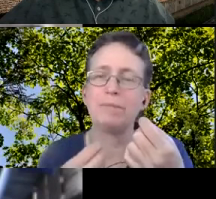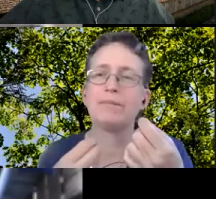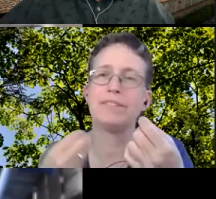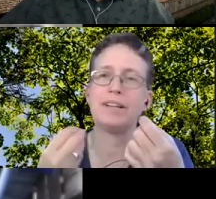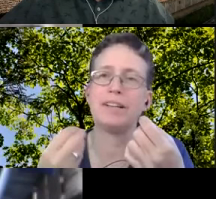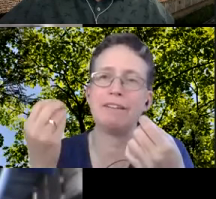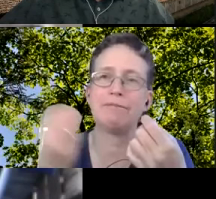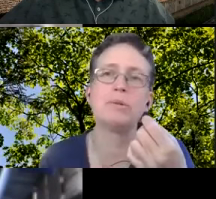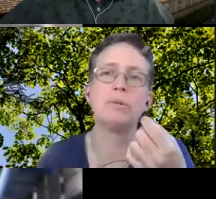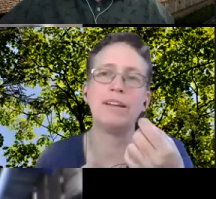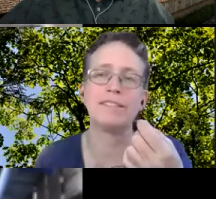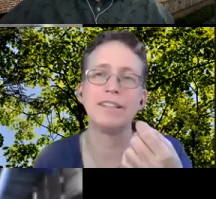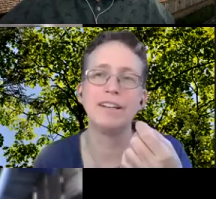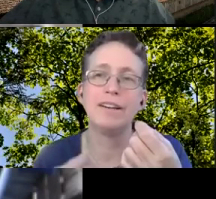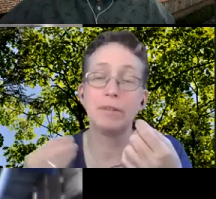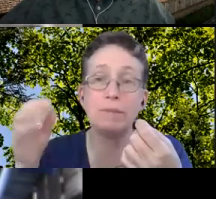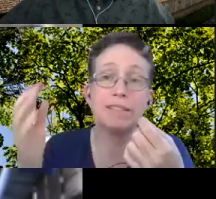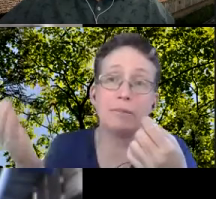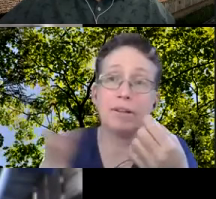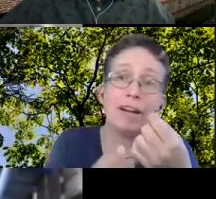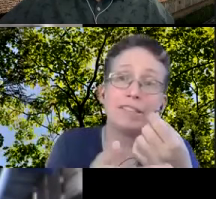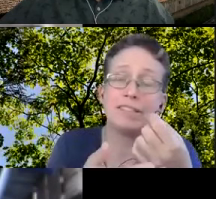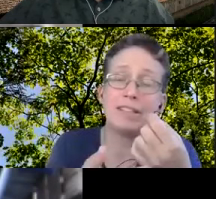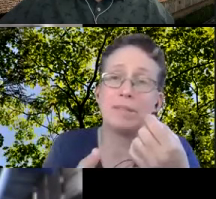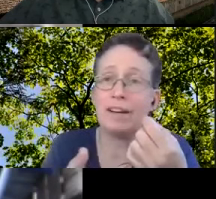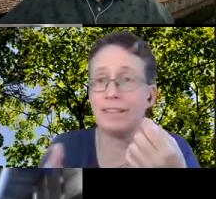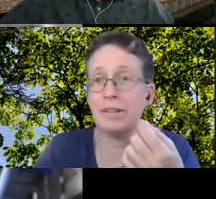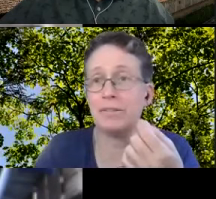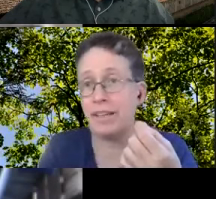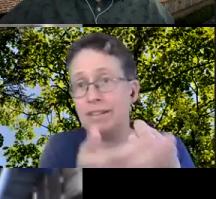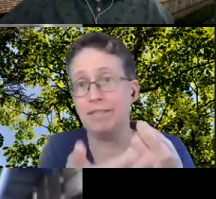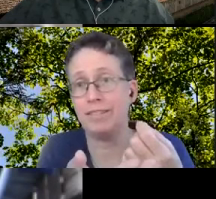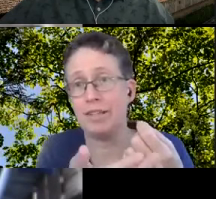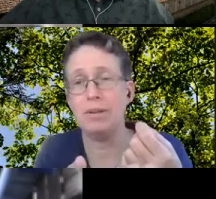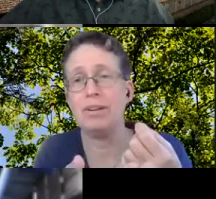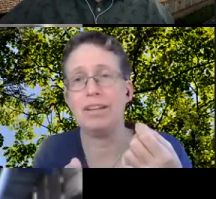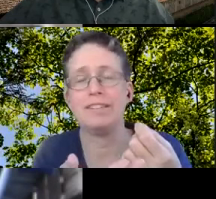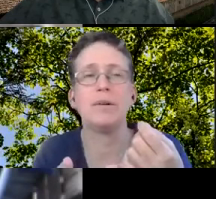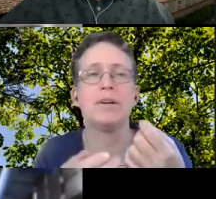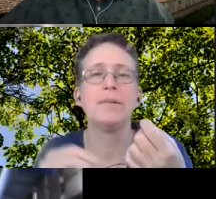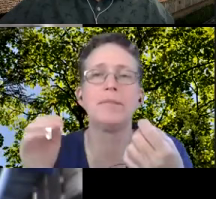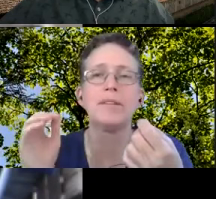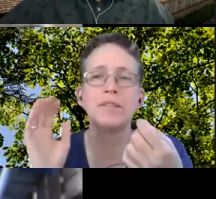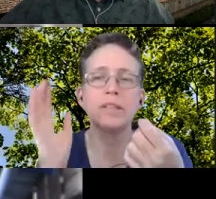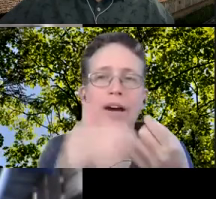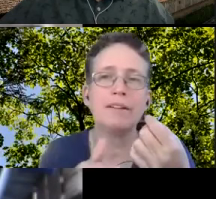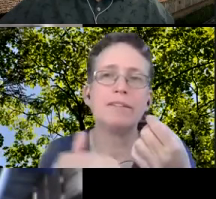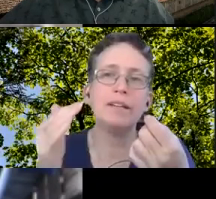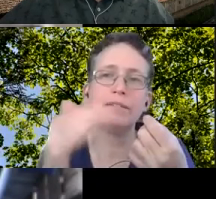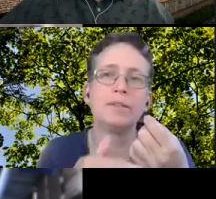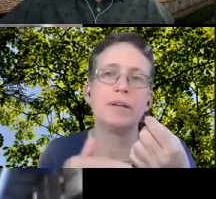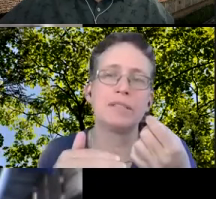up that food waste, which means that we're actually subsidizing those ant communities. So there's a lot of influence